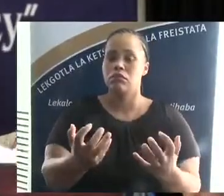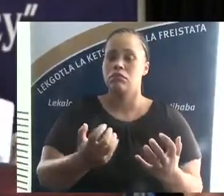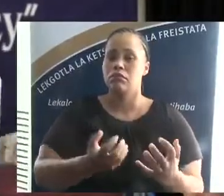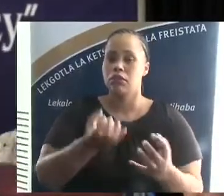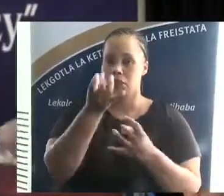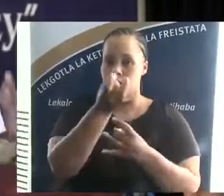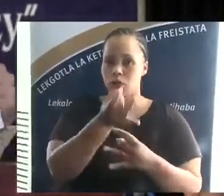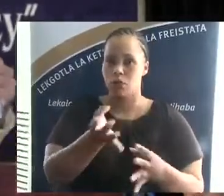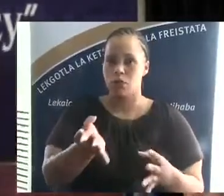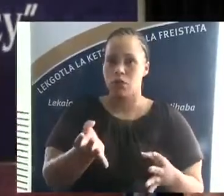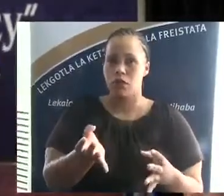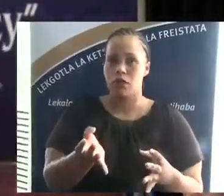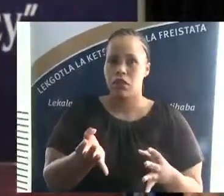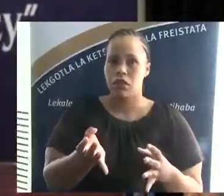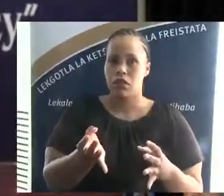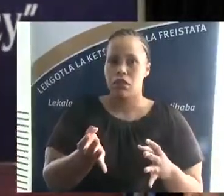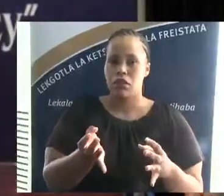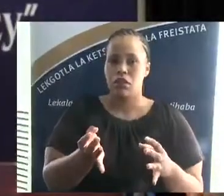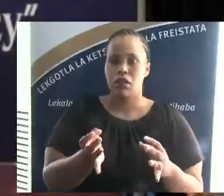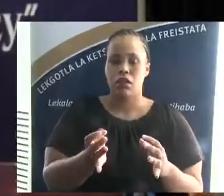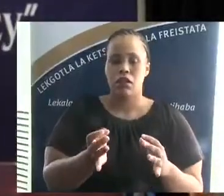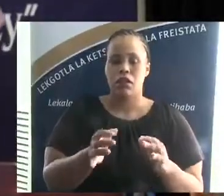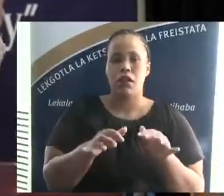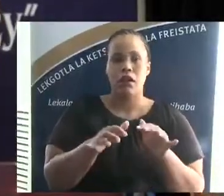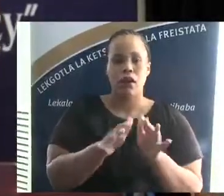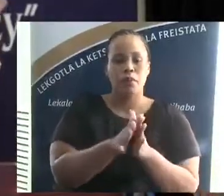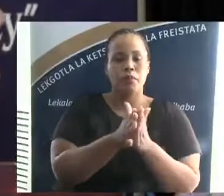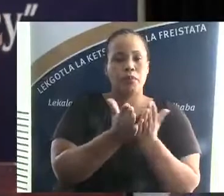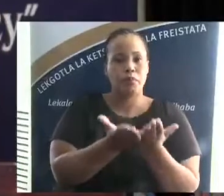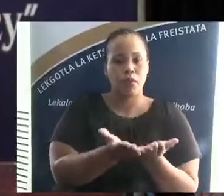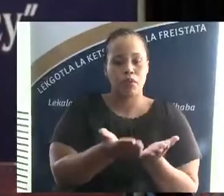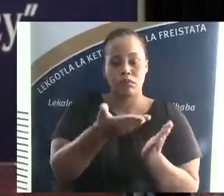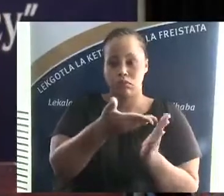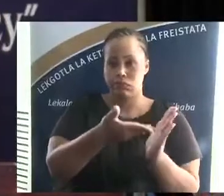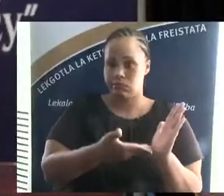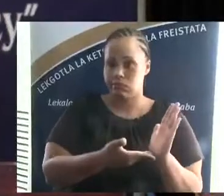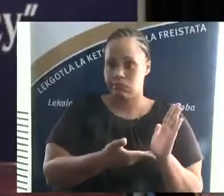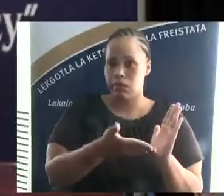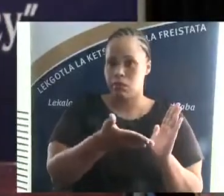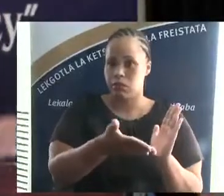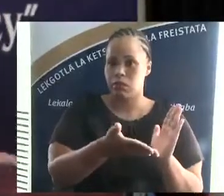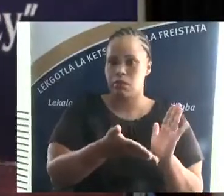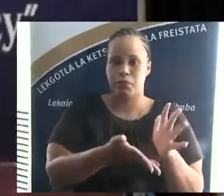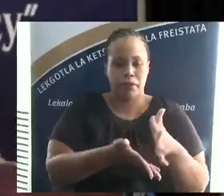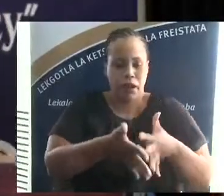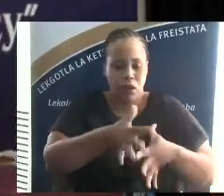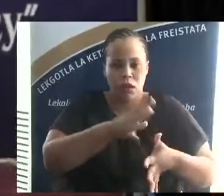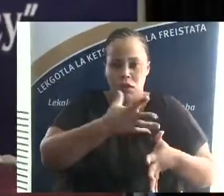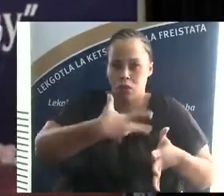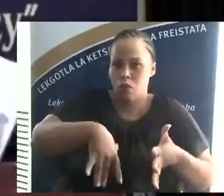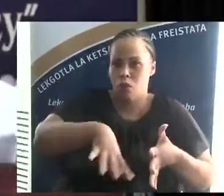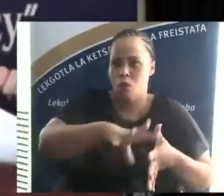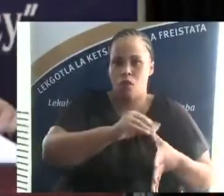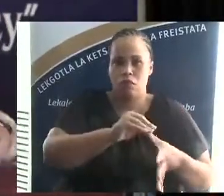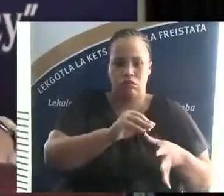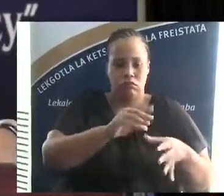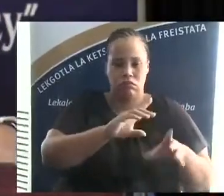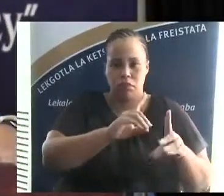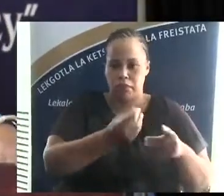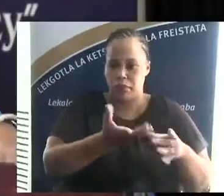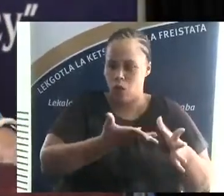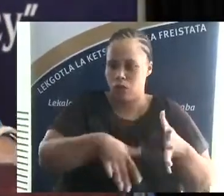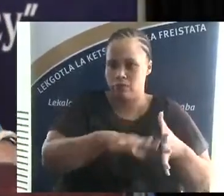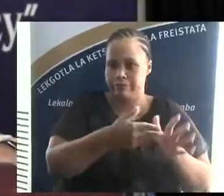there is a People's Guide budget that you will receive. It allocates all the priorities of every department and